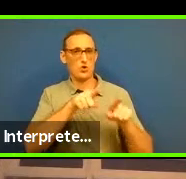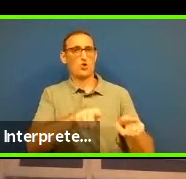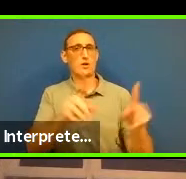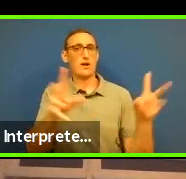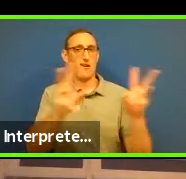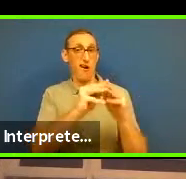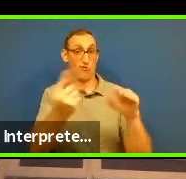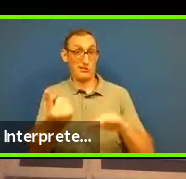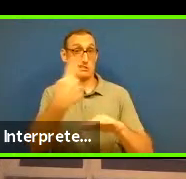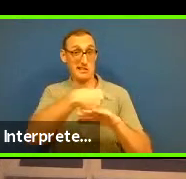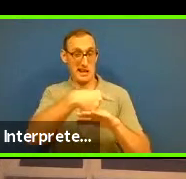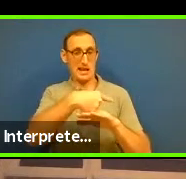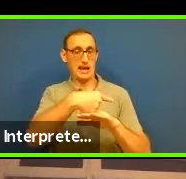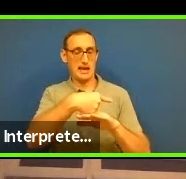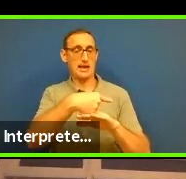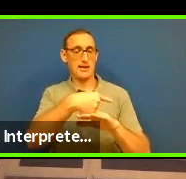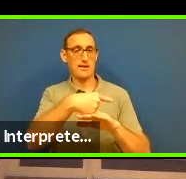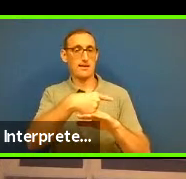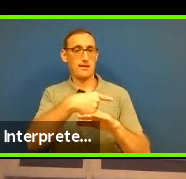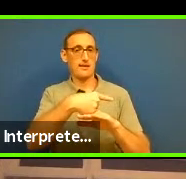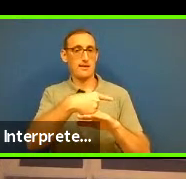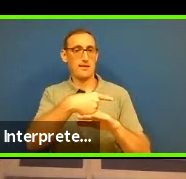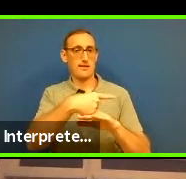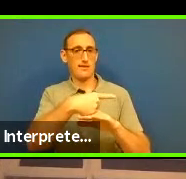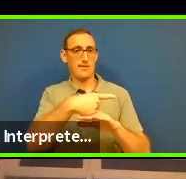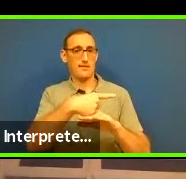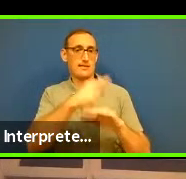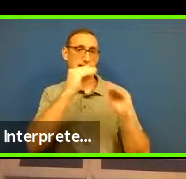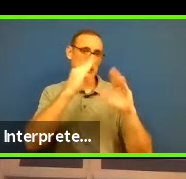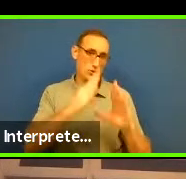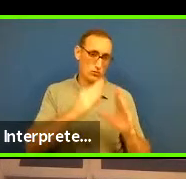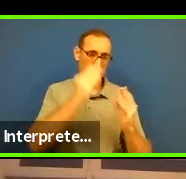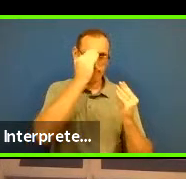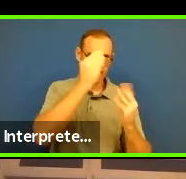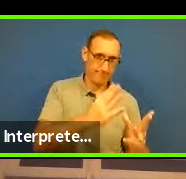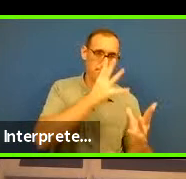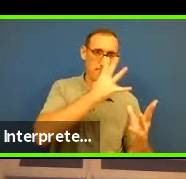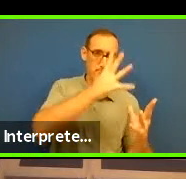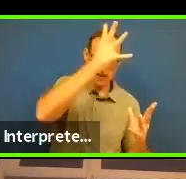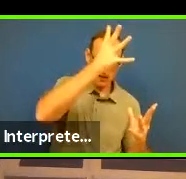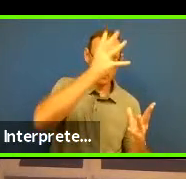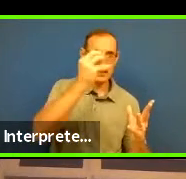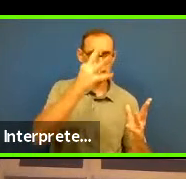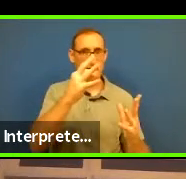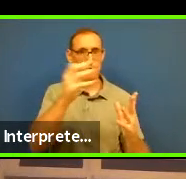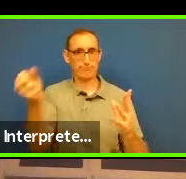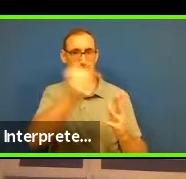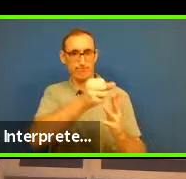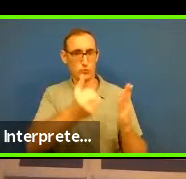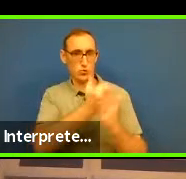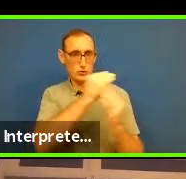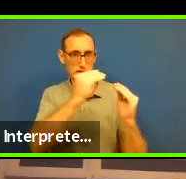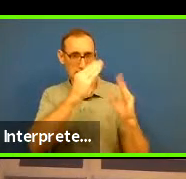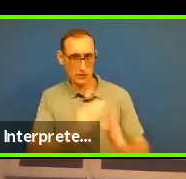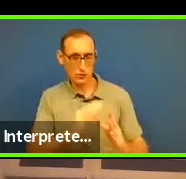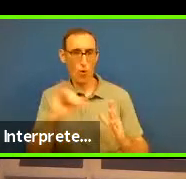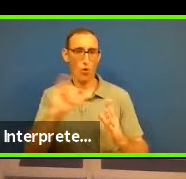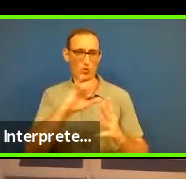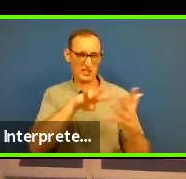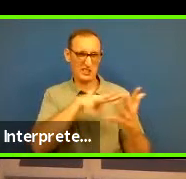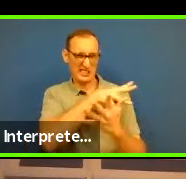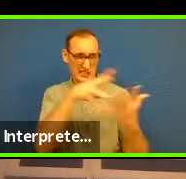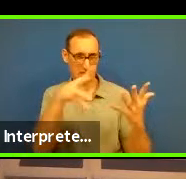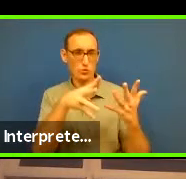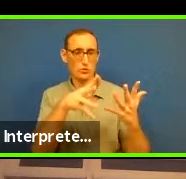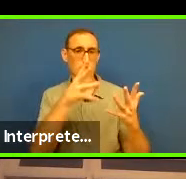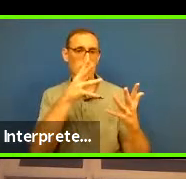teacher. Some of those notifications have already been sent. Middle schools are continuing to work on schedules, and some students will be notified next week.